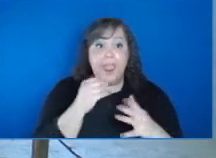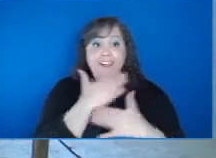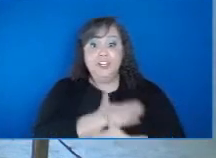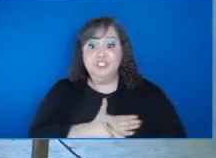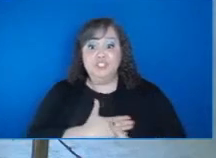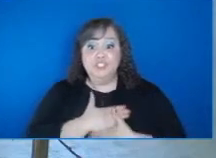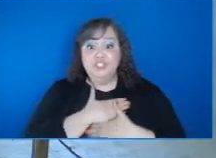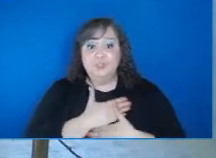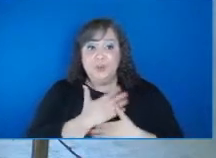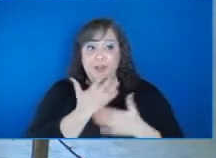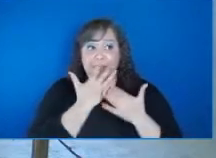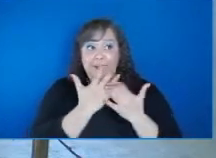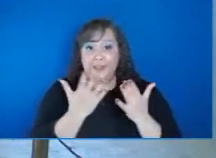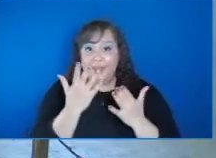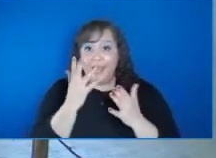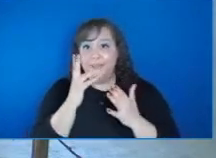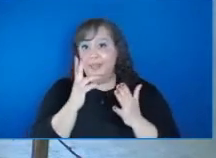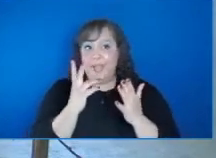Yeah. This is exciting.